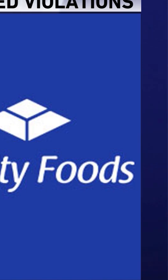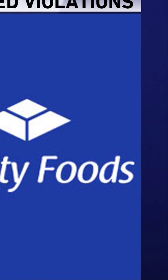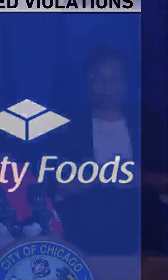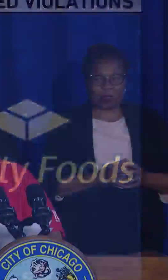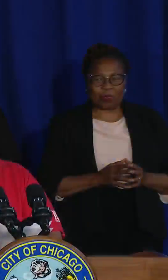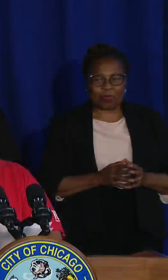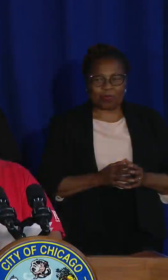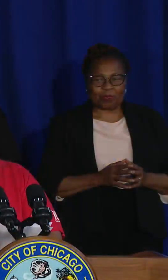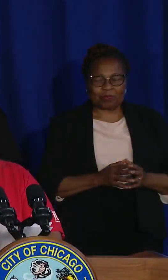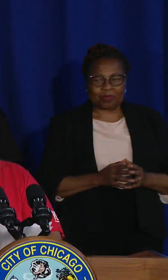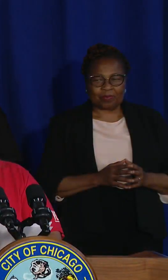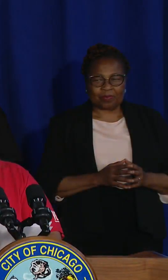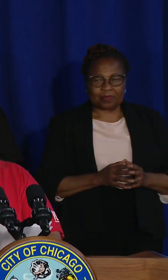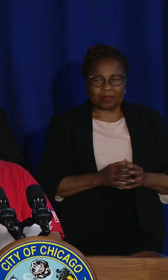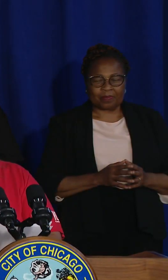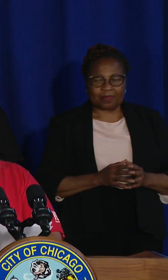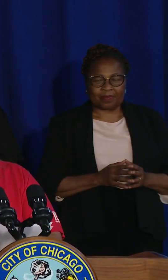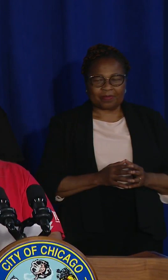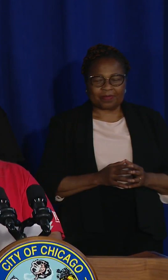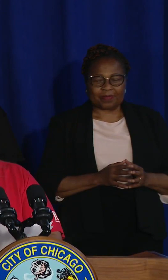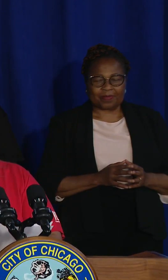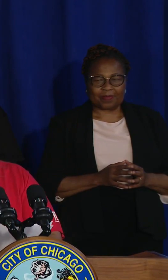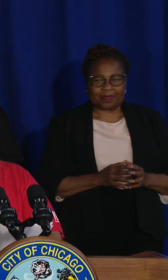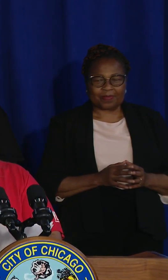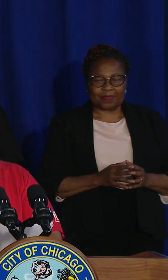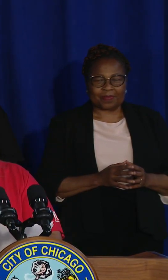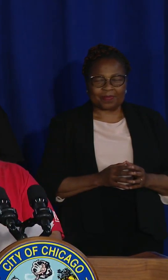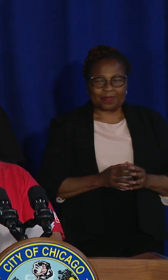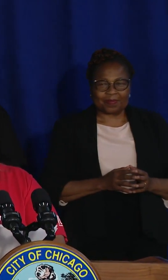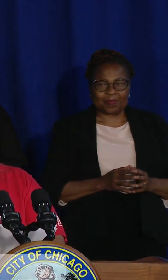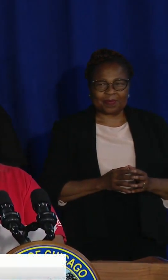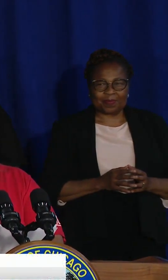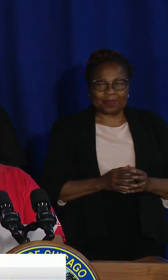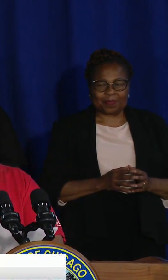$450,000 to longtime workers like Alba Roman.